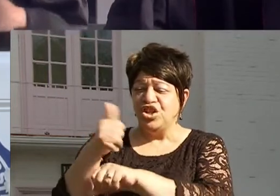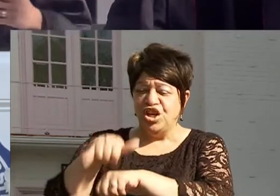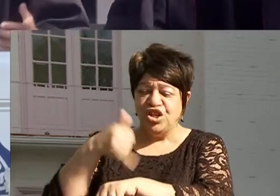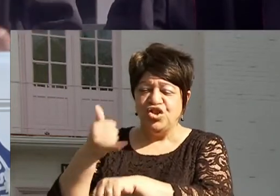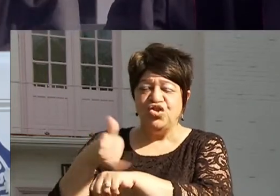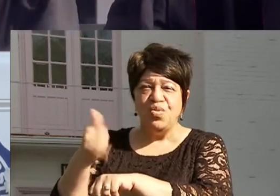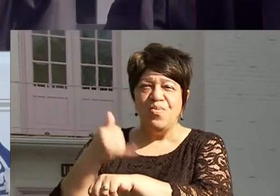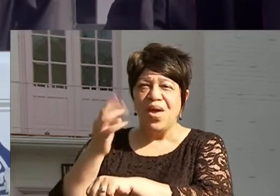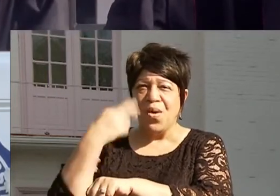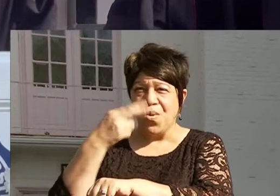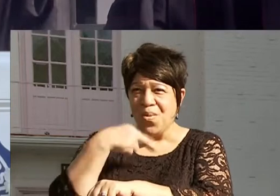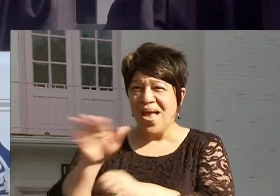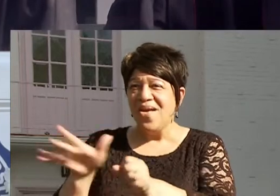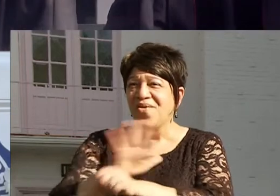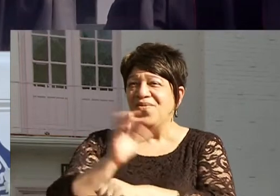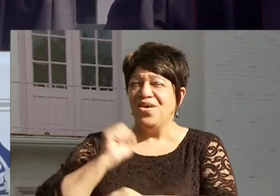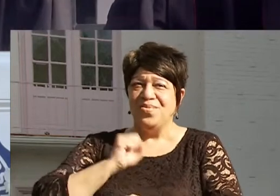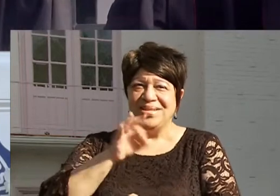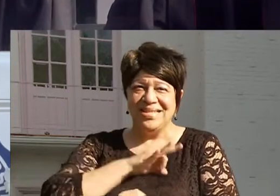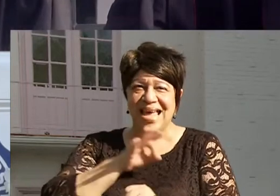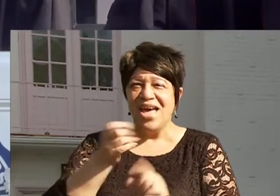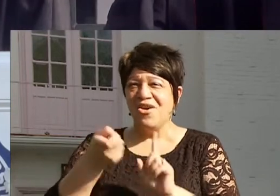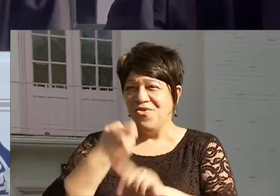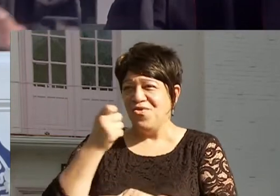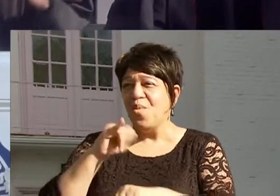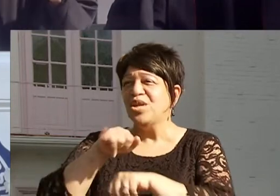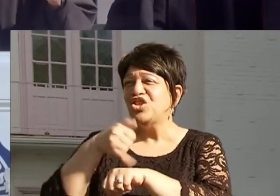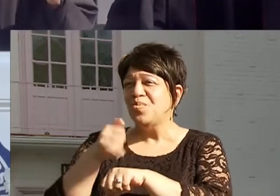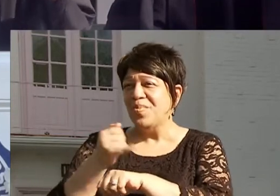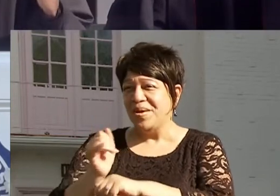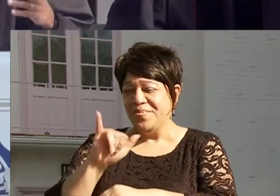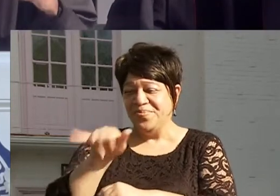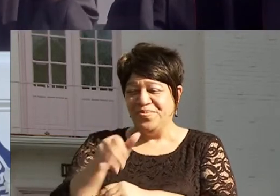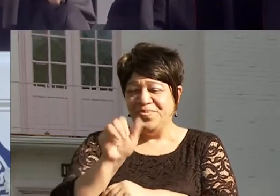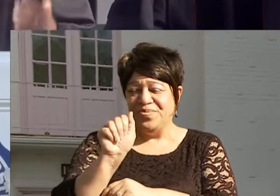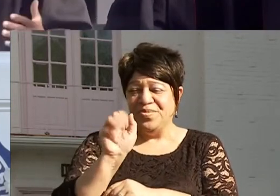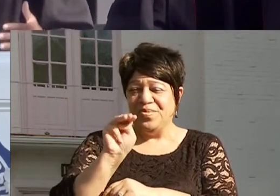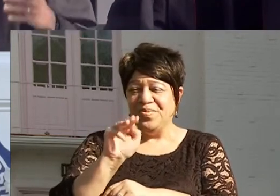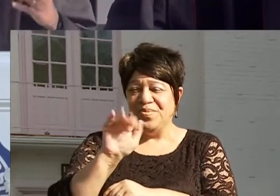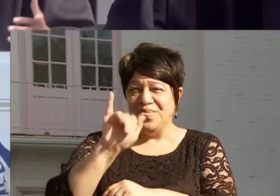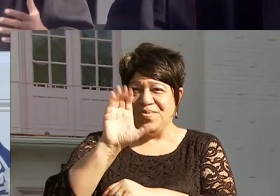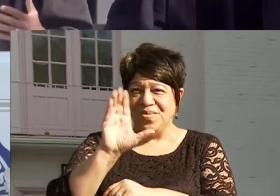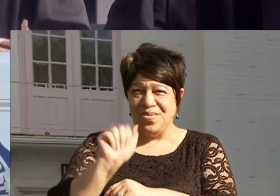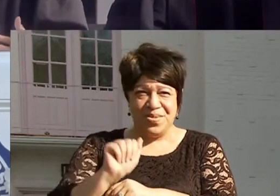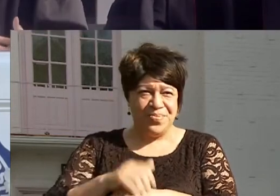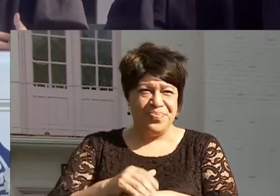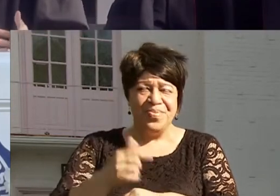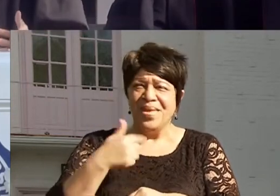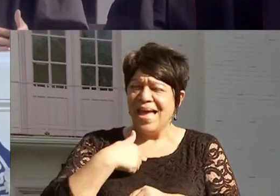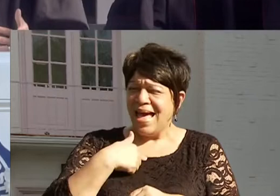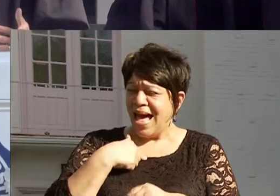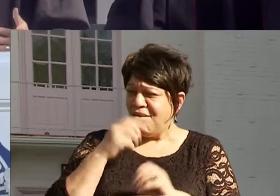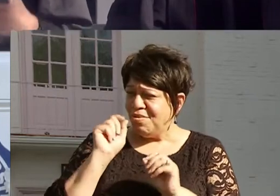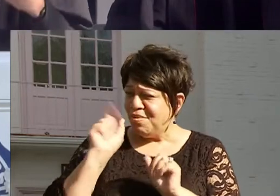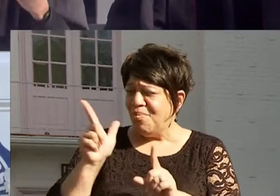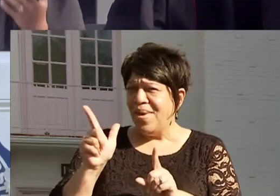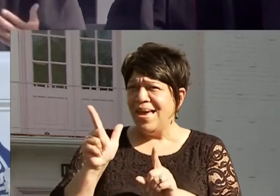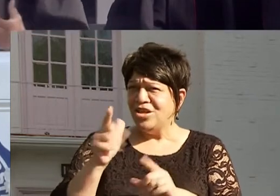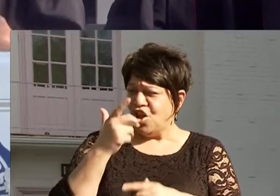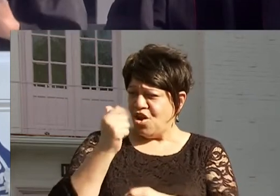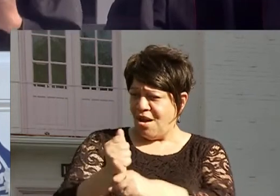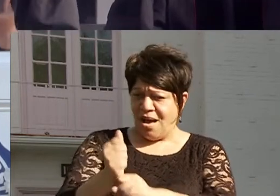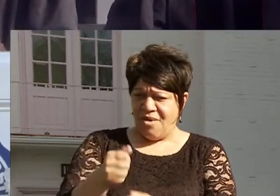from various parts of the Caribbean. I was amazed at the level of confidence they all had. I